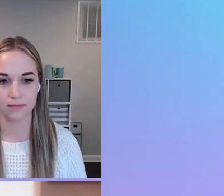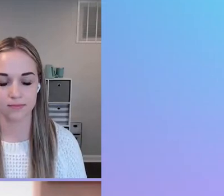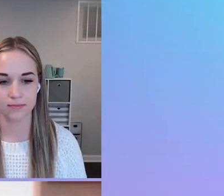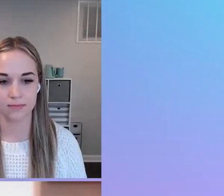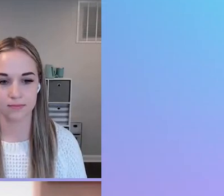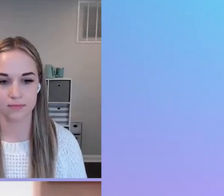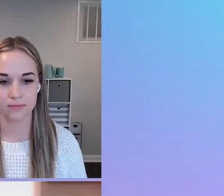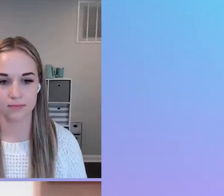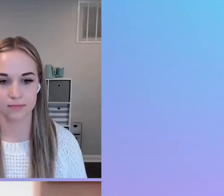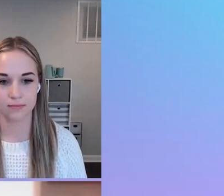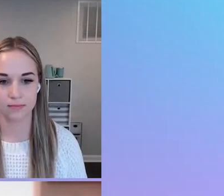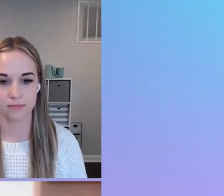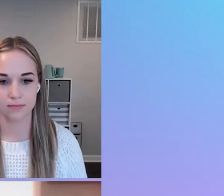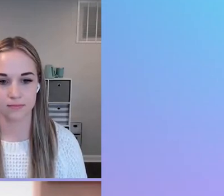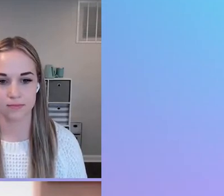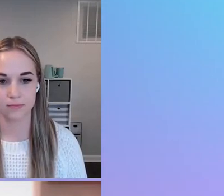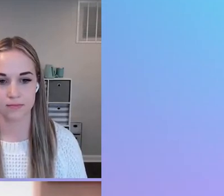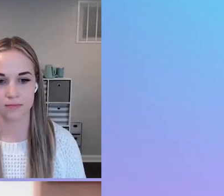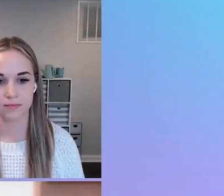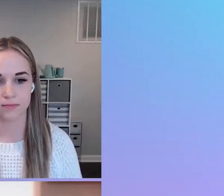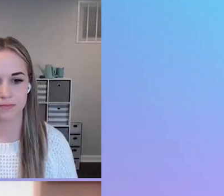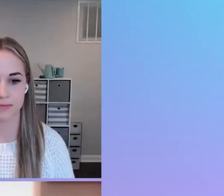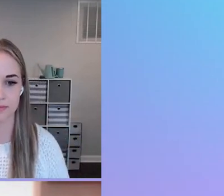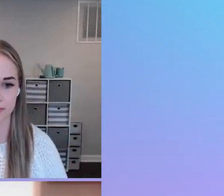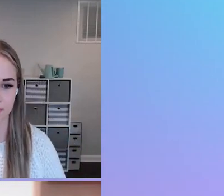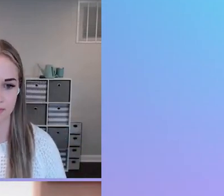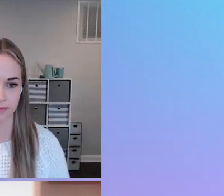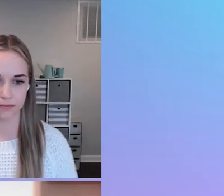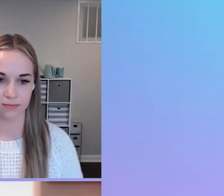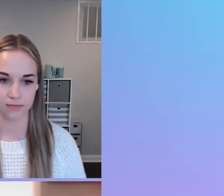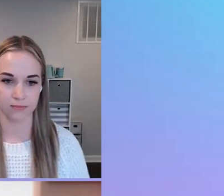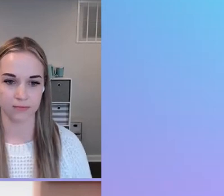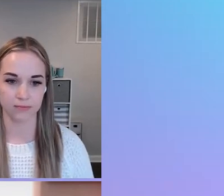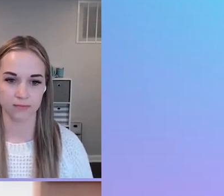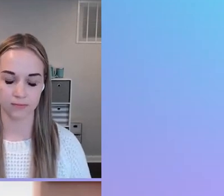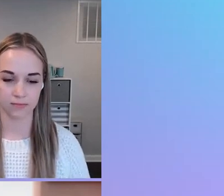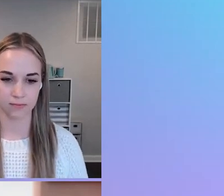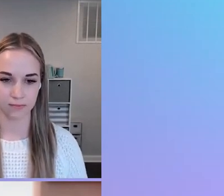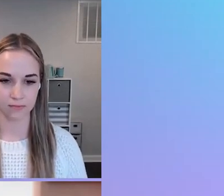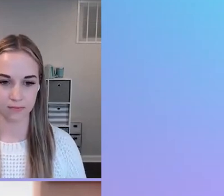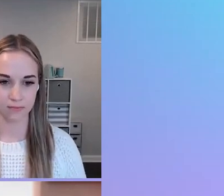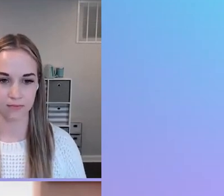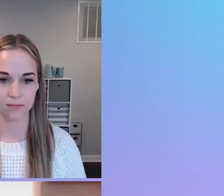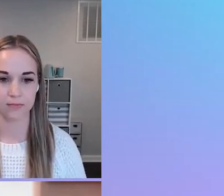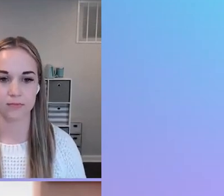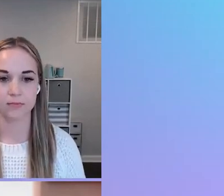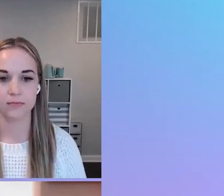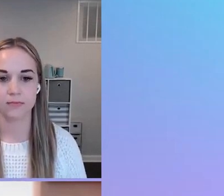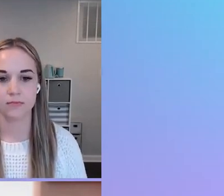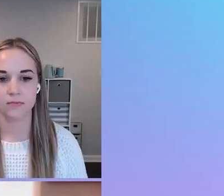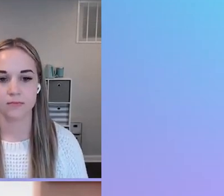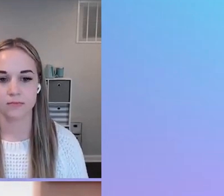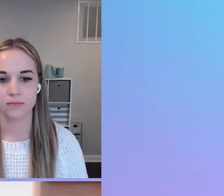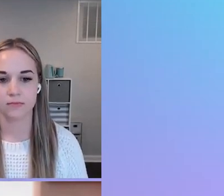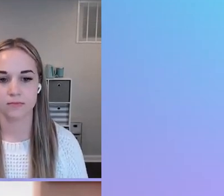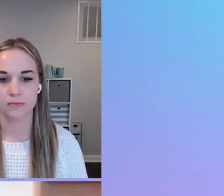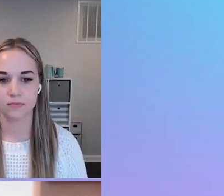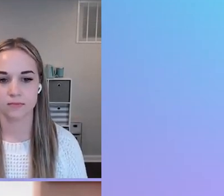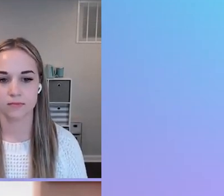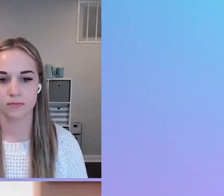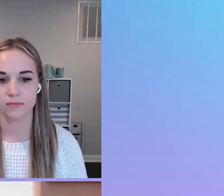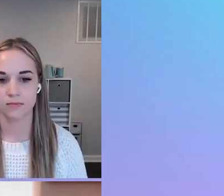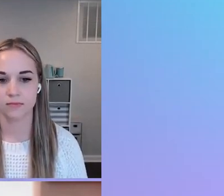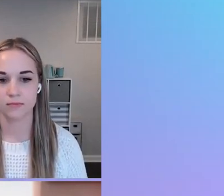you feeding accessibility learning back into your system beyond just posting and sharing case studies and